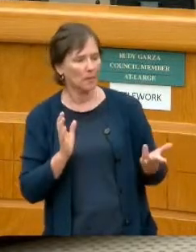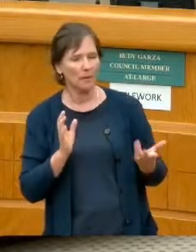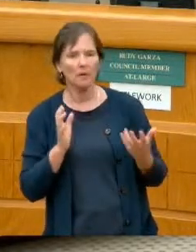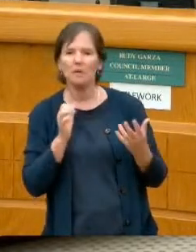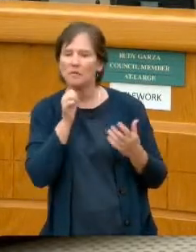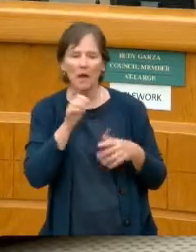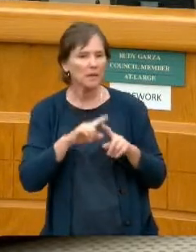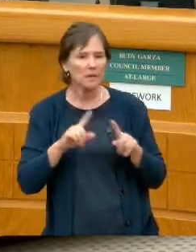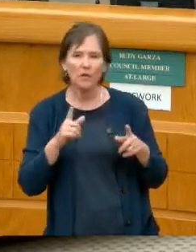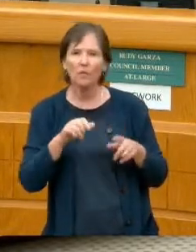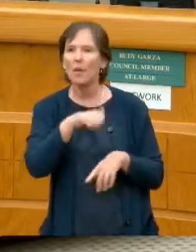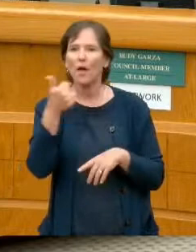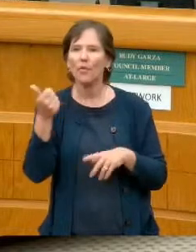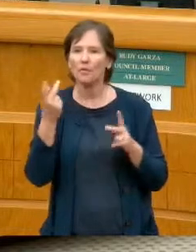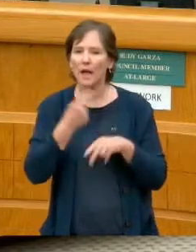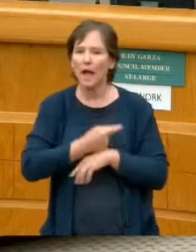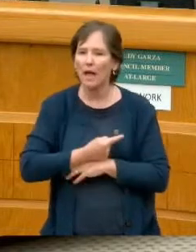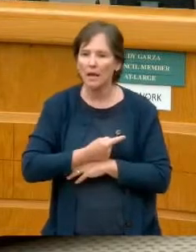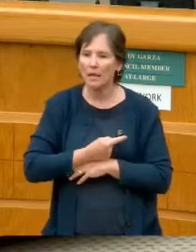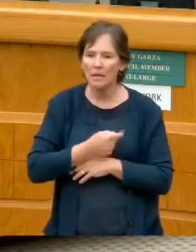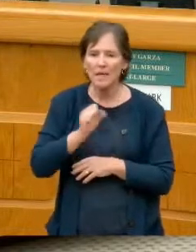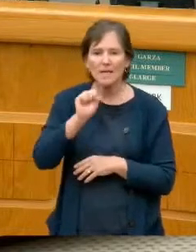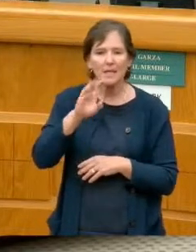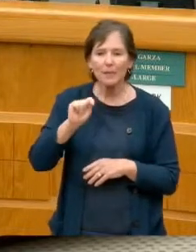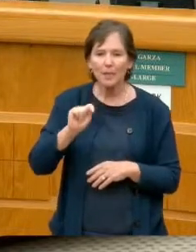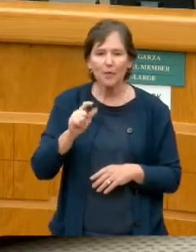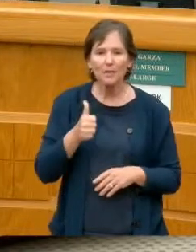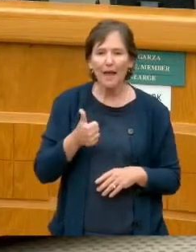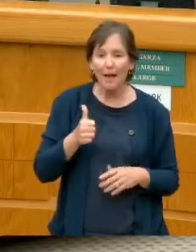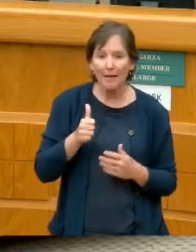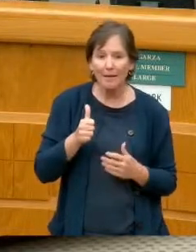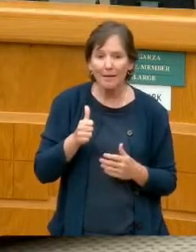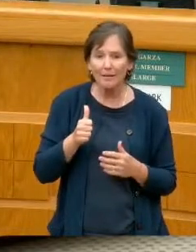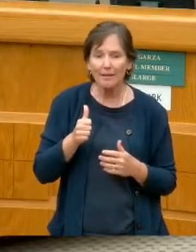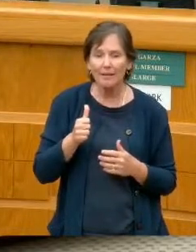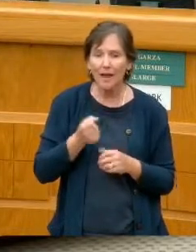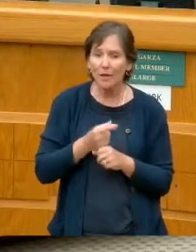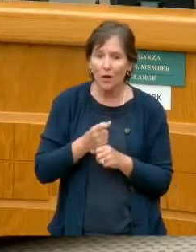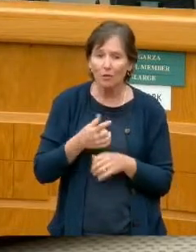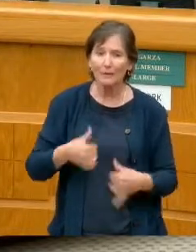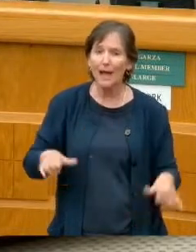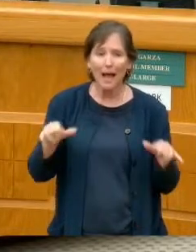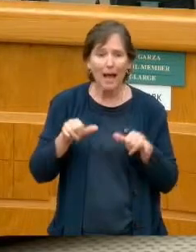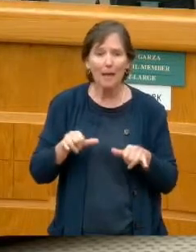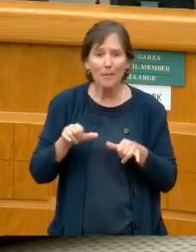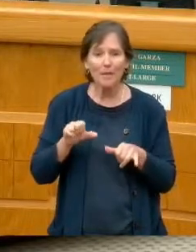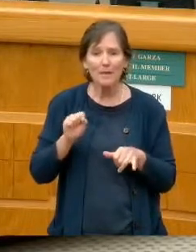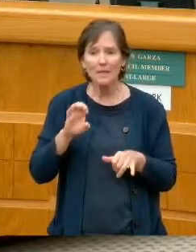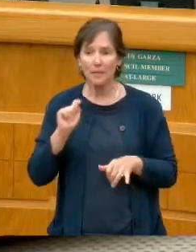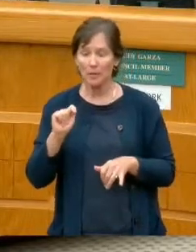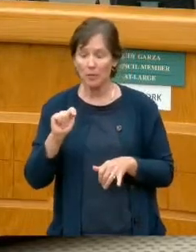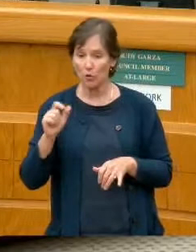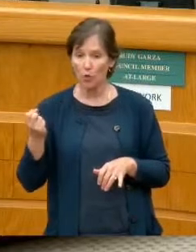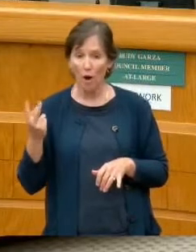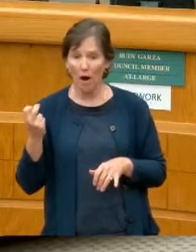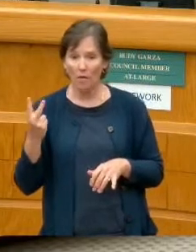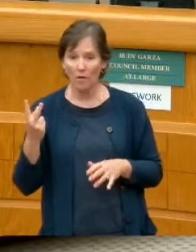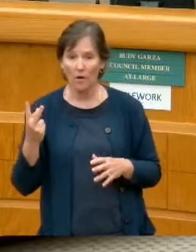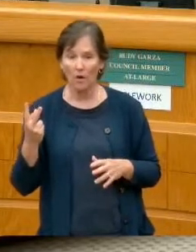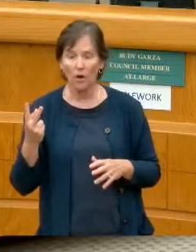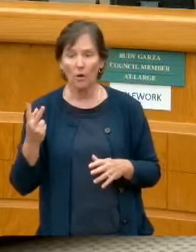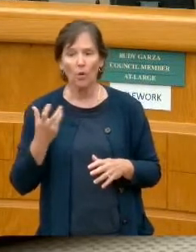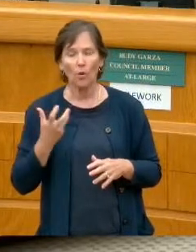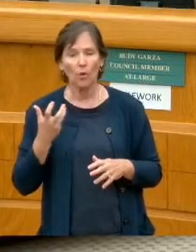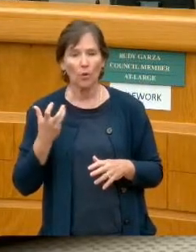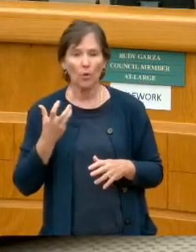day, that September 10th, just like today is September 10th, and on September 12th, it took a tragedy